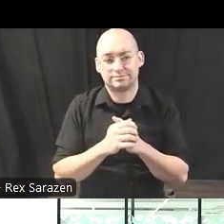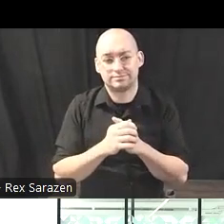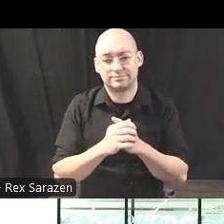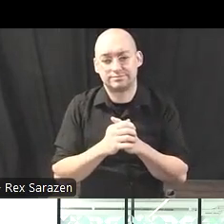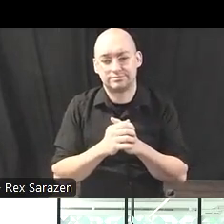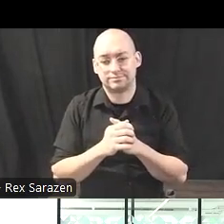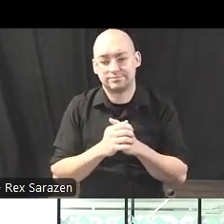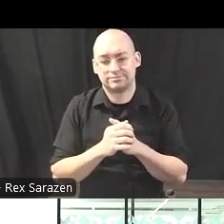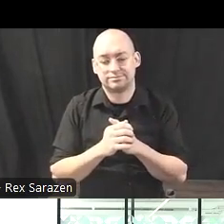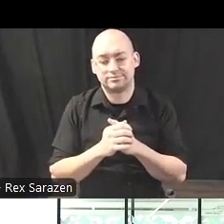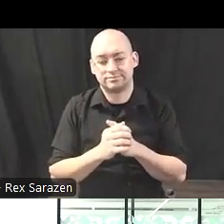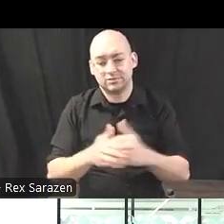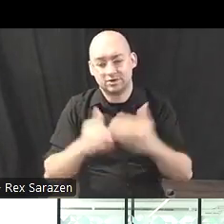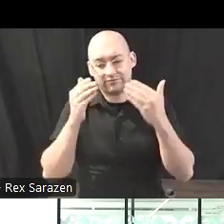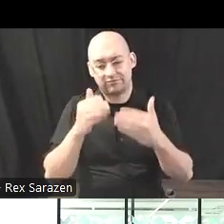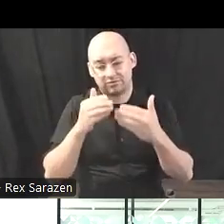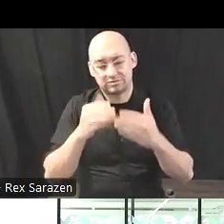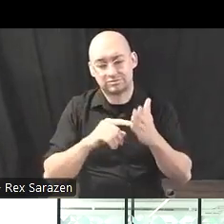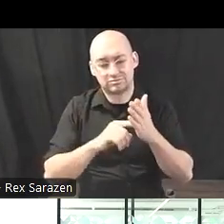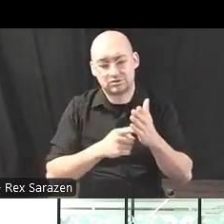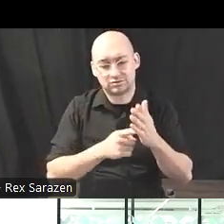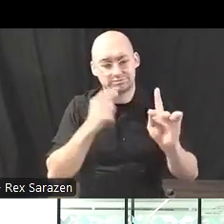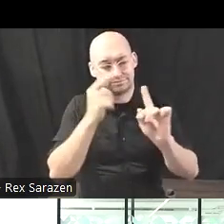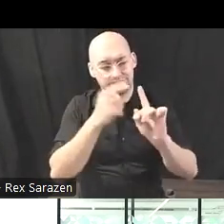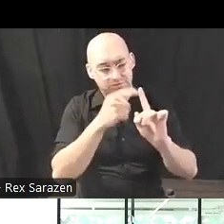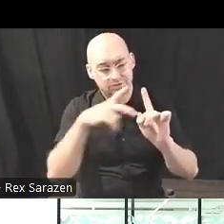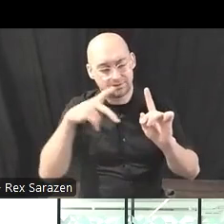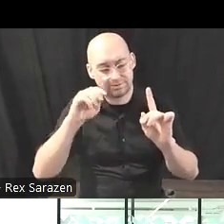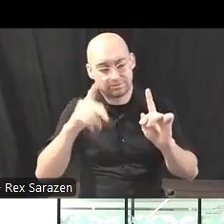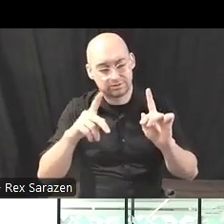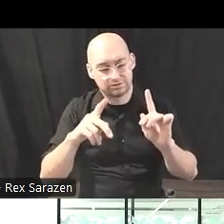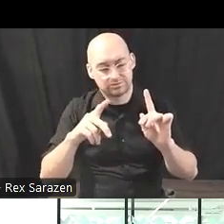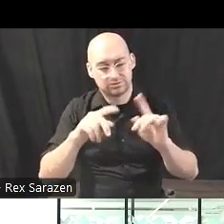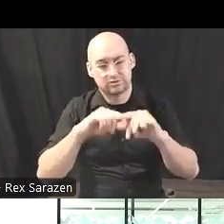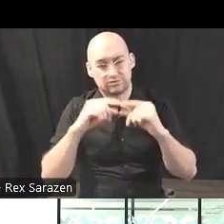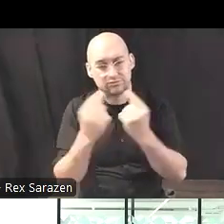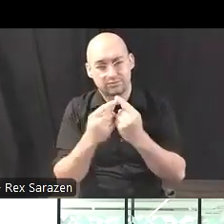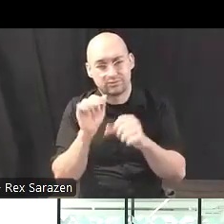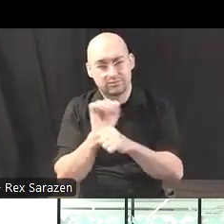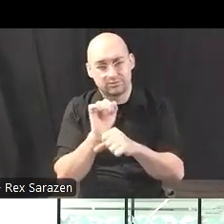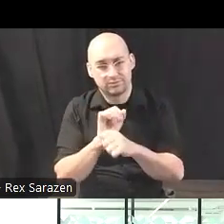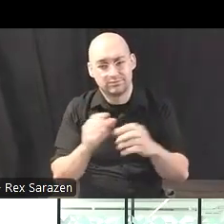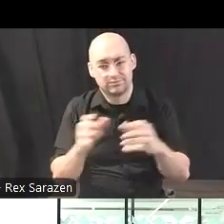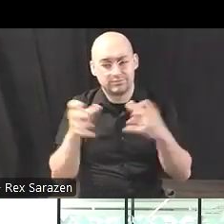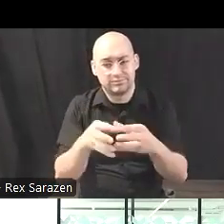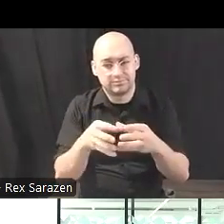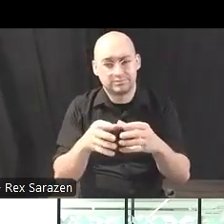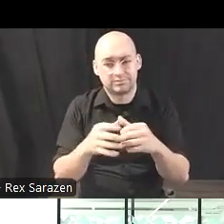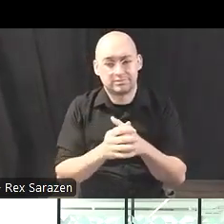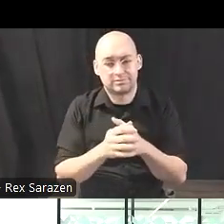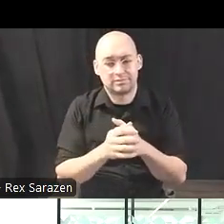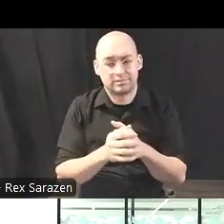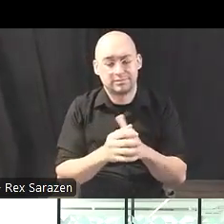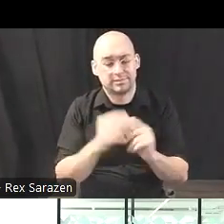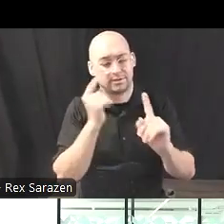on activating our priority populations task force during the times of emergencies. Susan sits on the priority population task